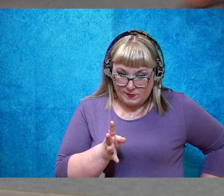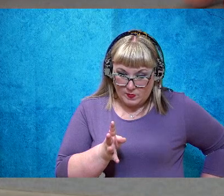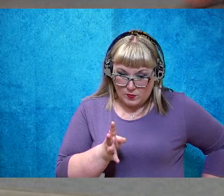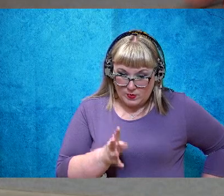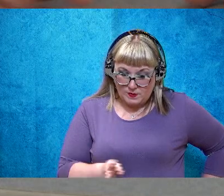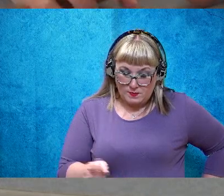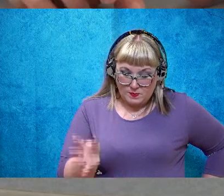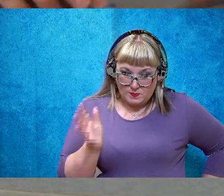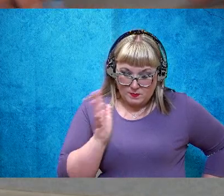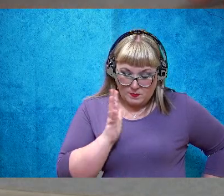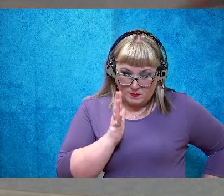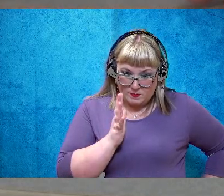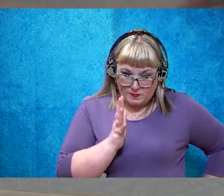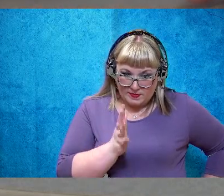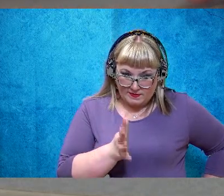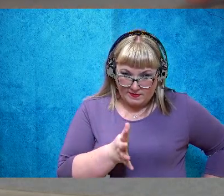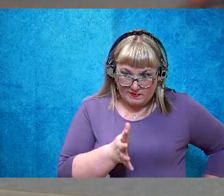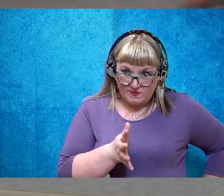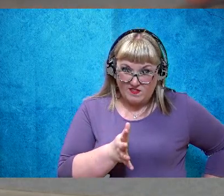4,